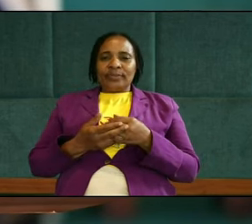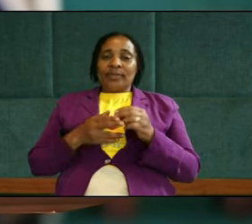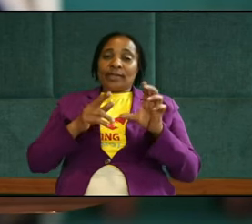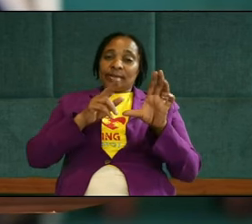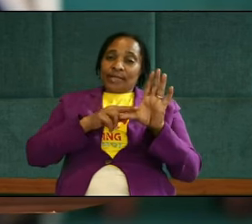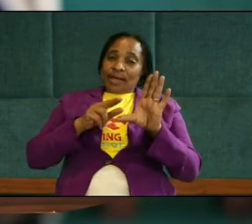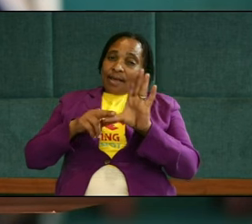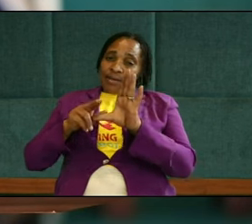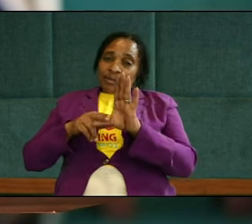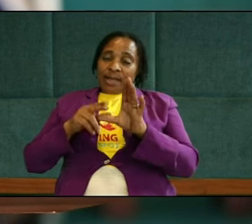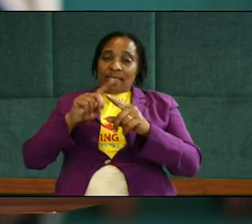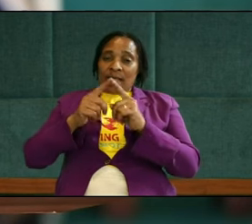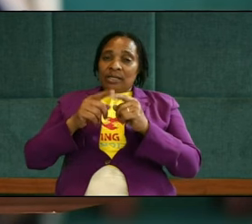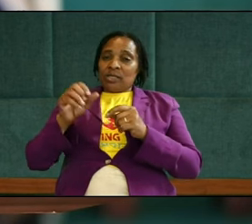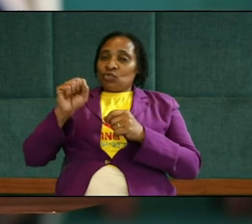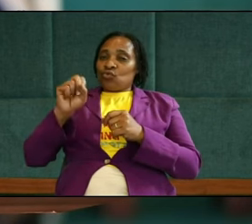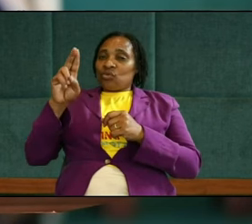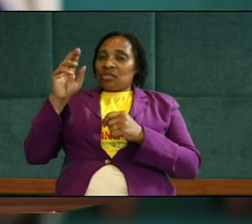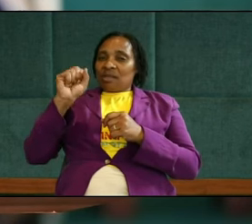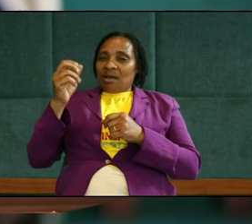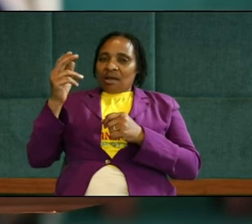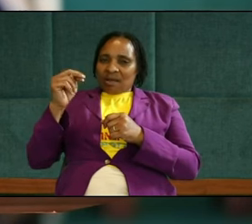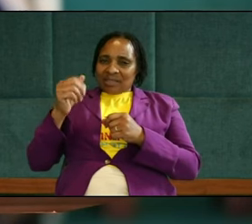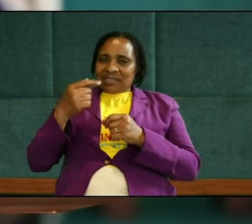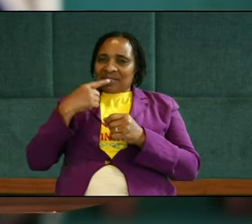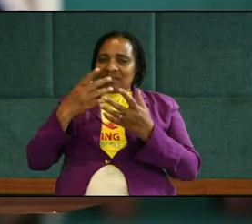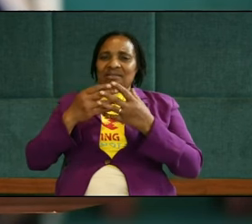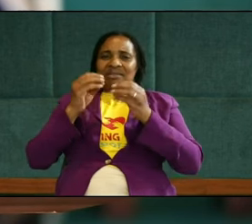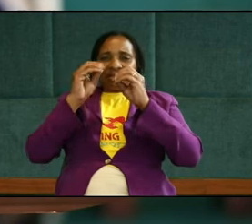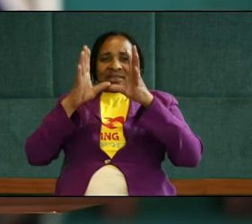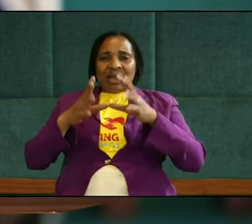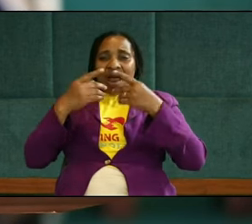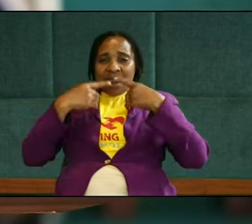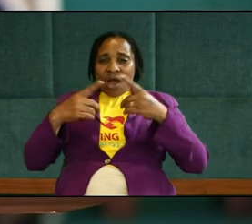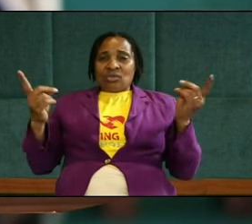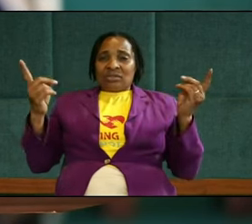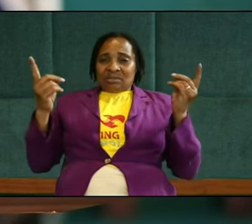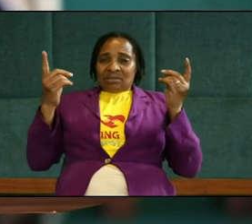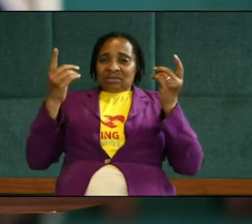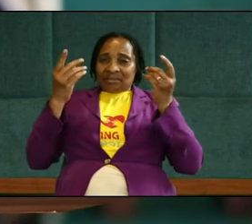And Susanna told her mother that the teacher had announced that